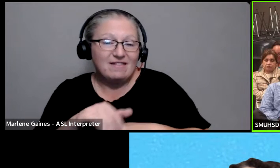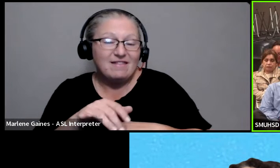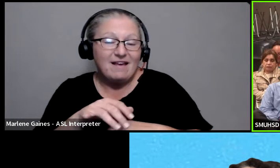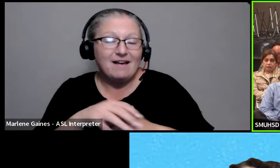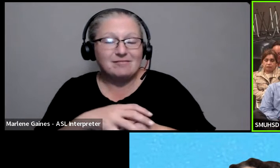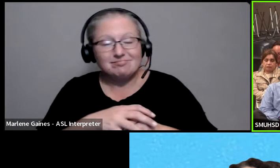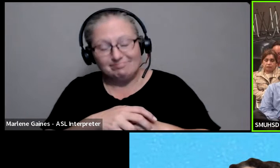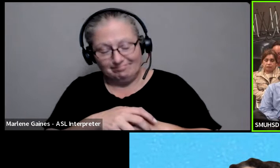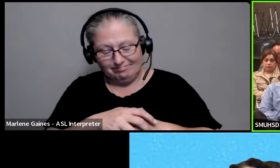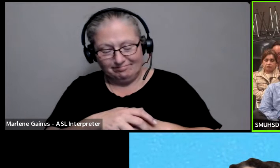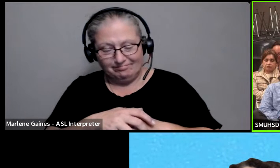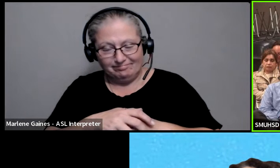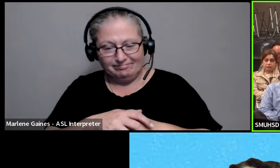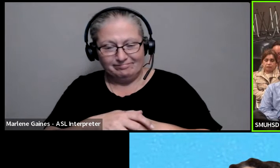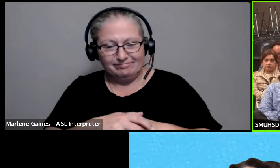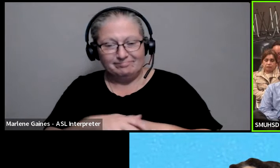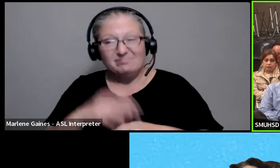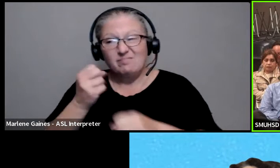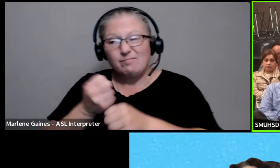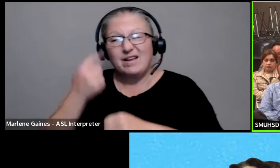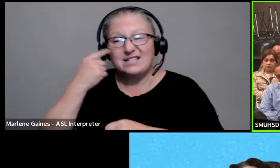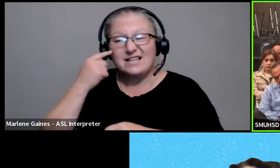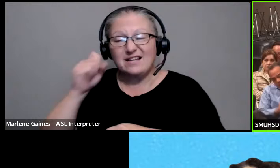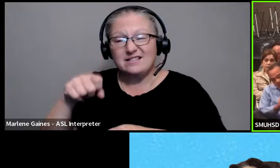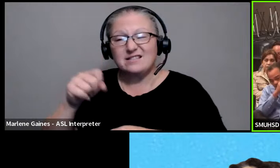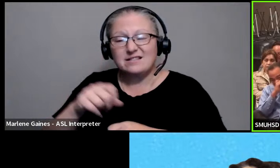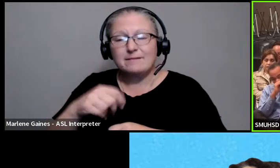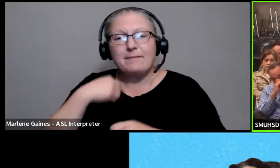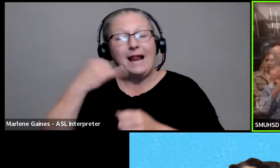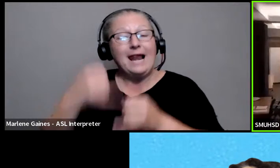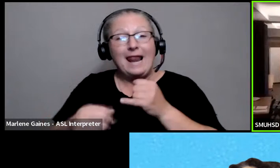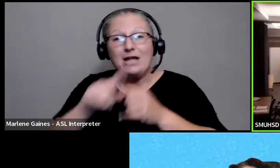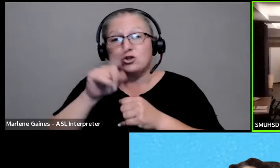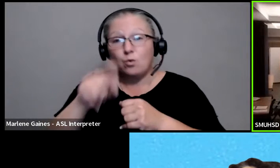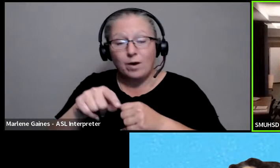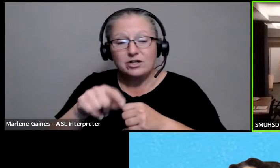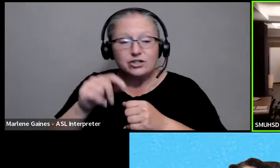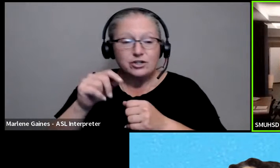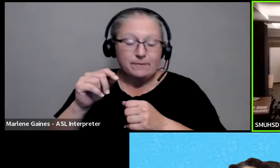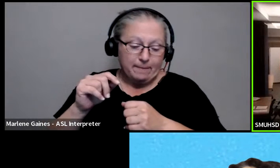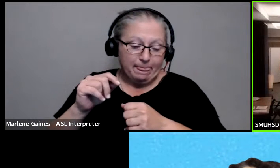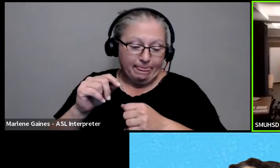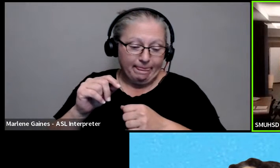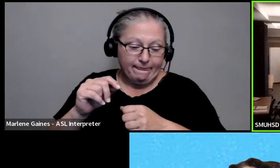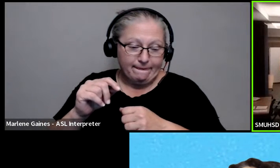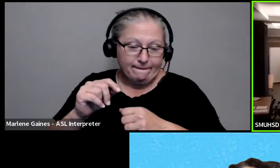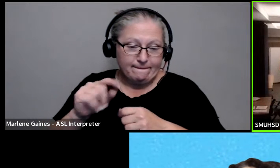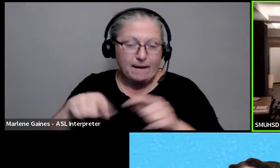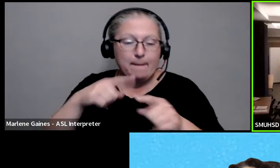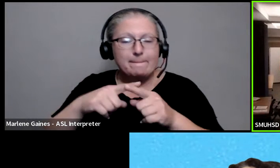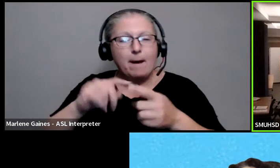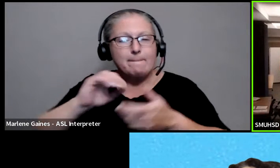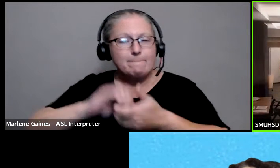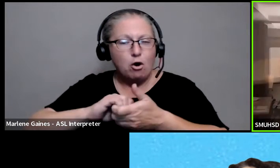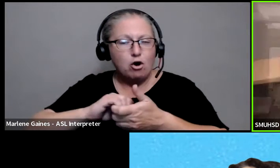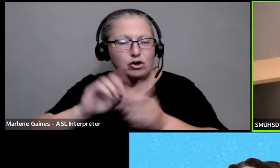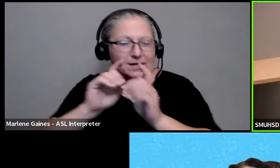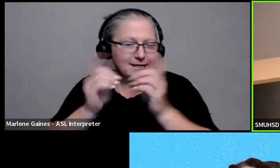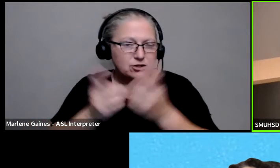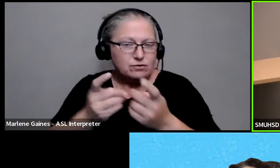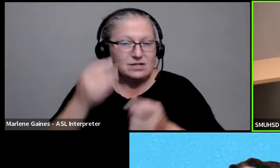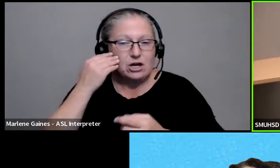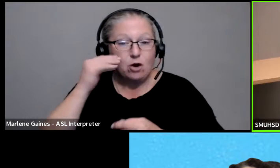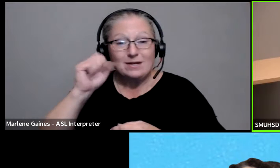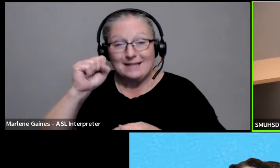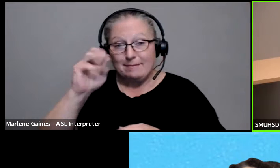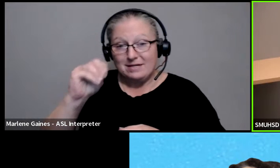time. Makes a lot of sense. Mhm. My last question is about partner districts. So I know that San